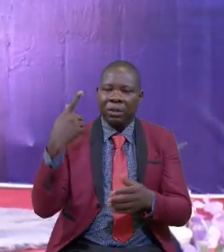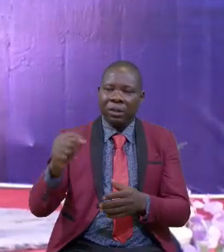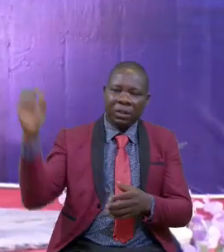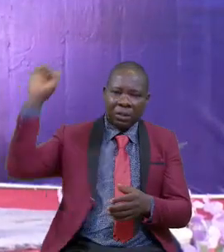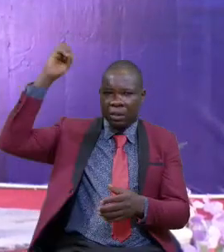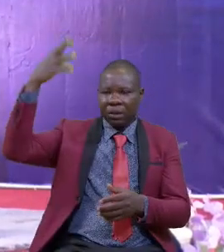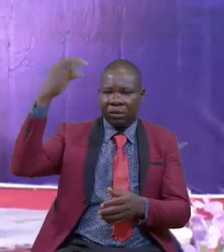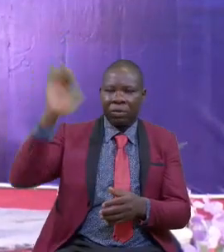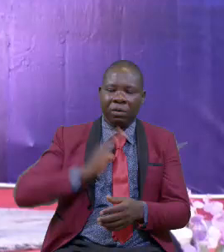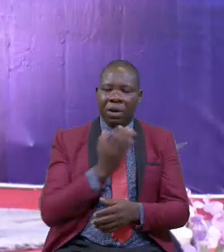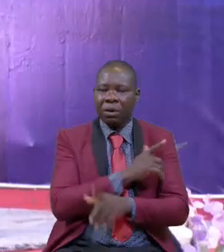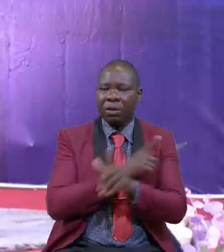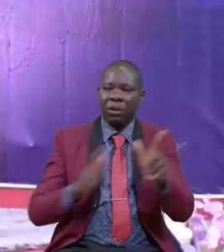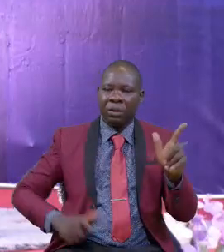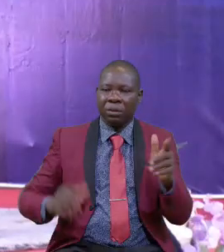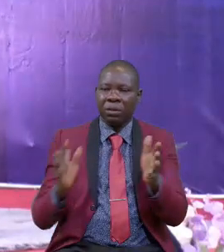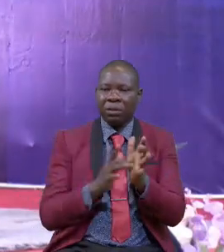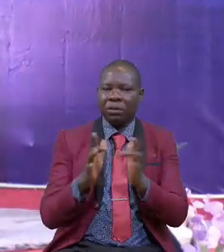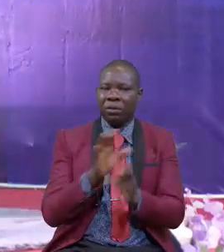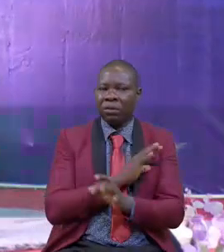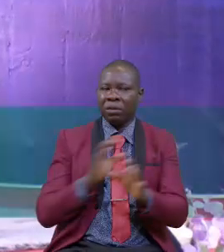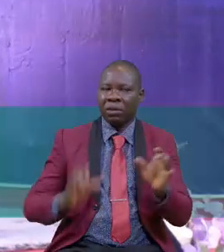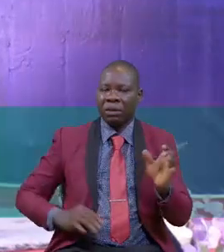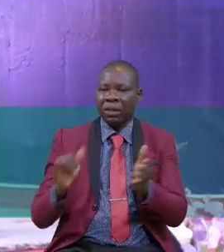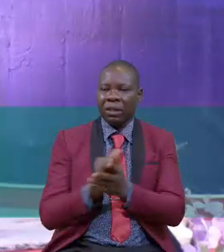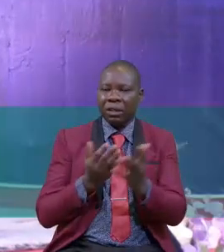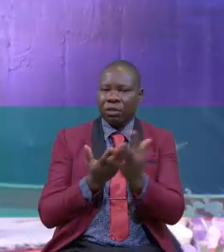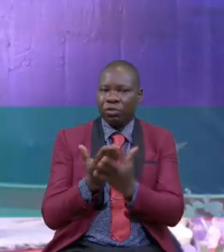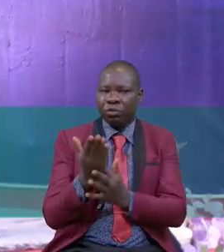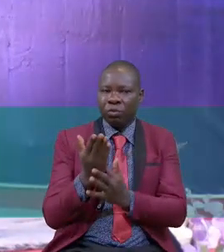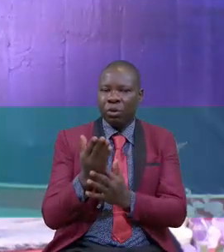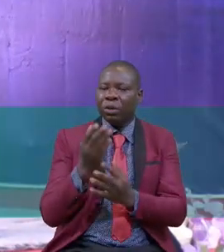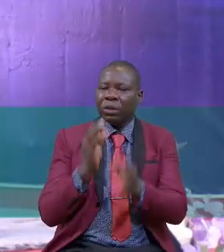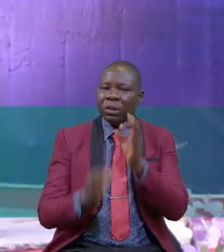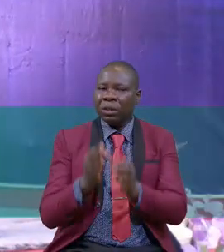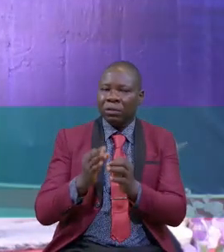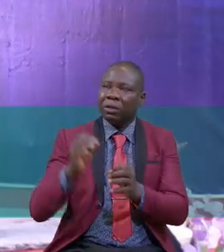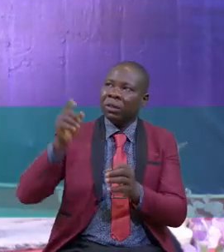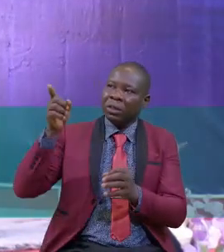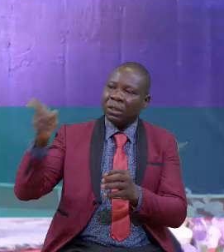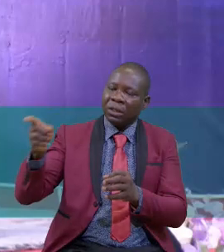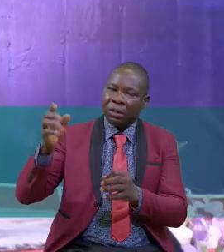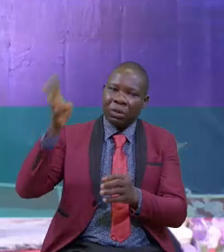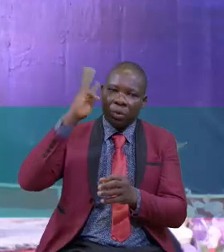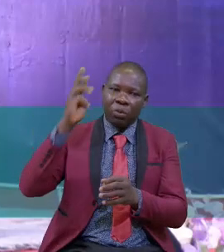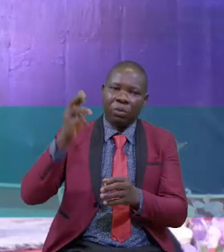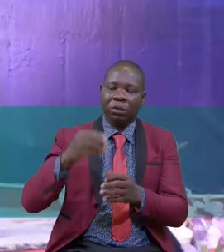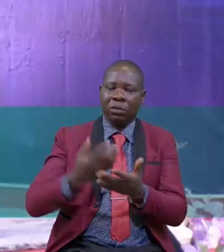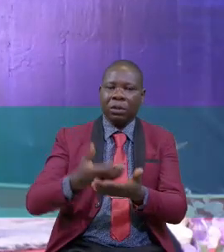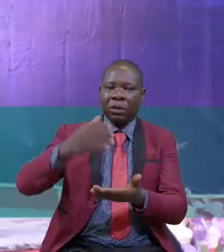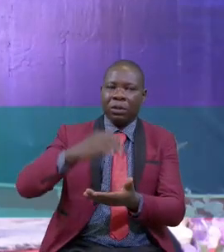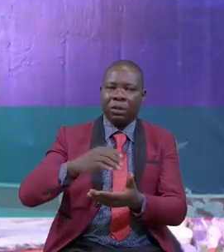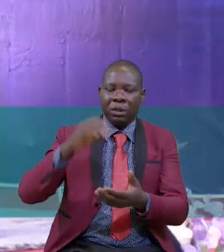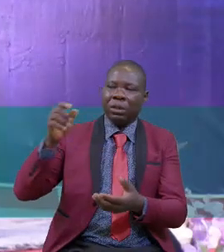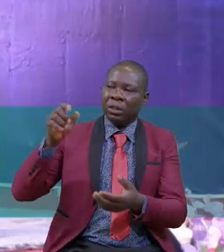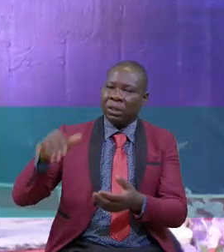Jesus Christ, that through, though he was rich, he became